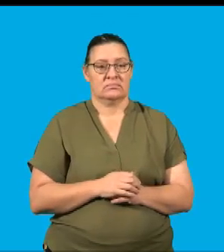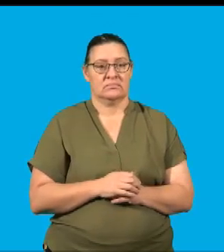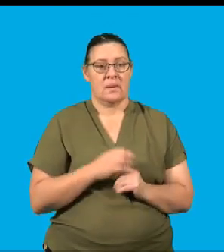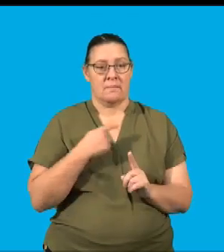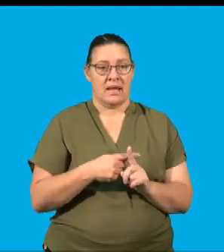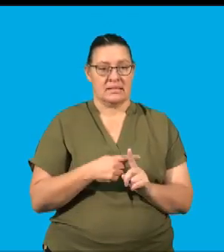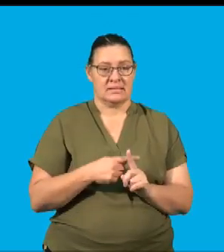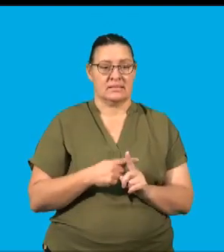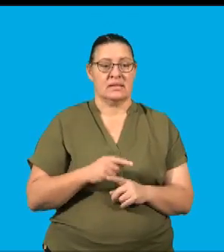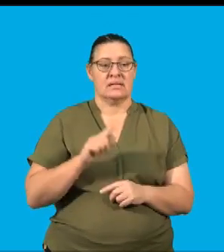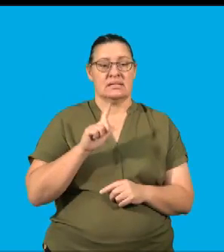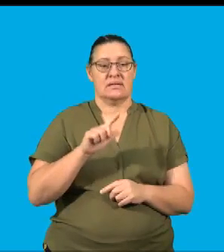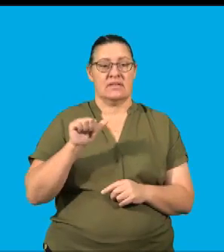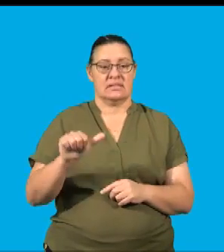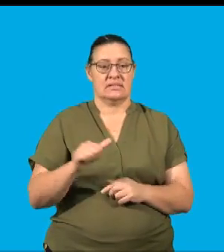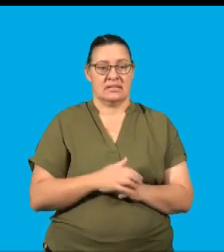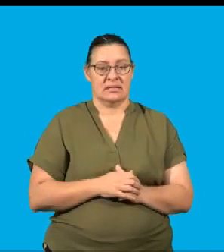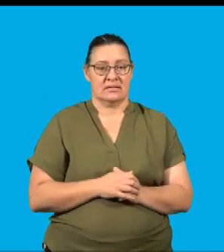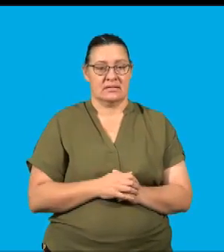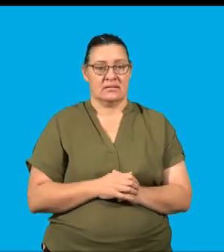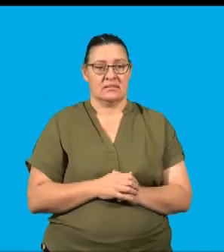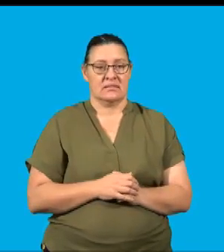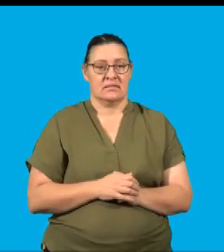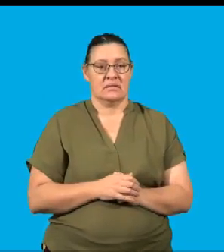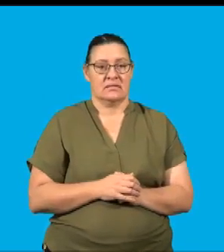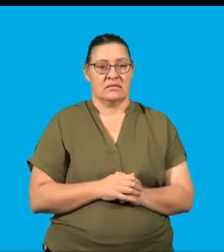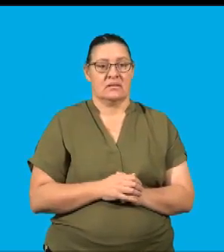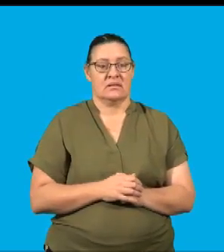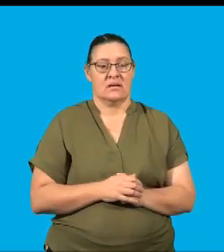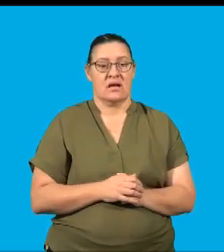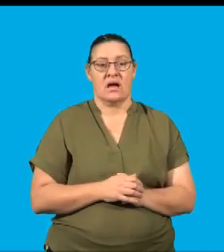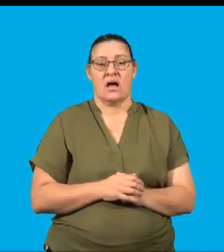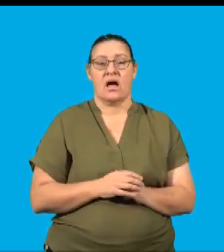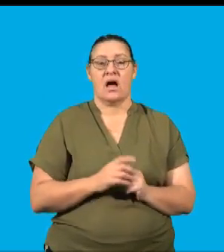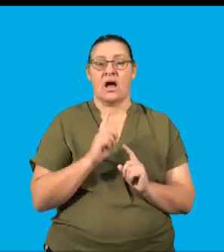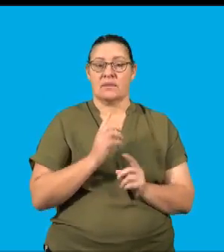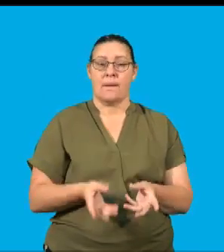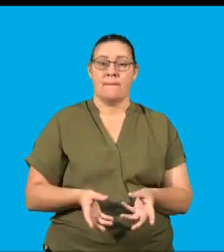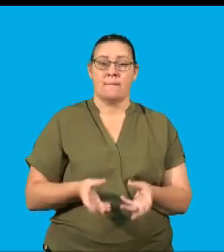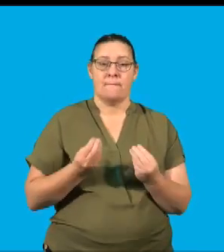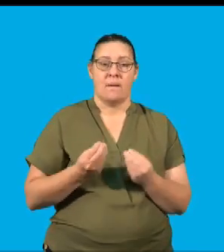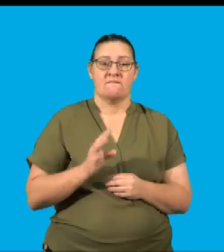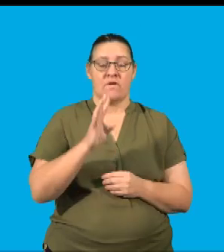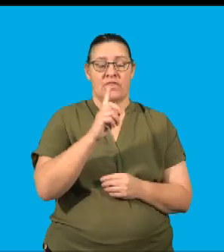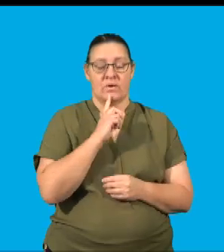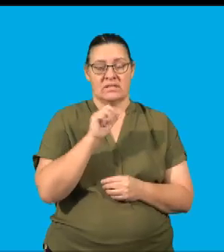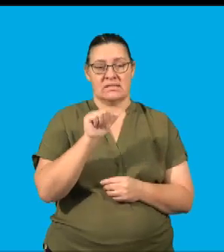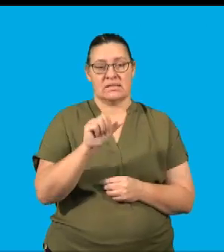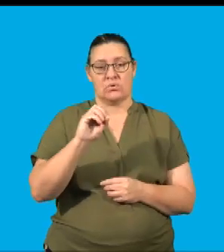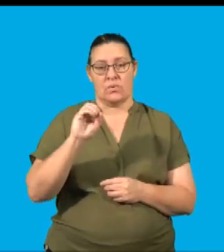4,527 plus 76. And then I am getting